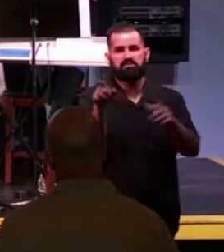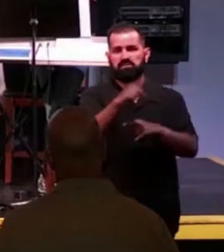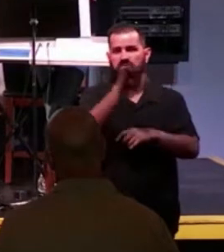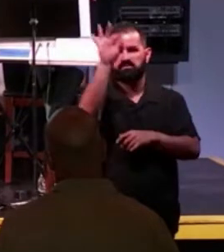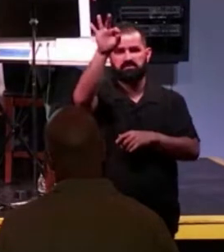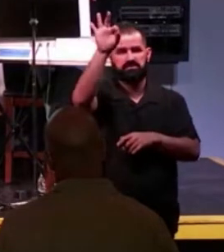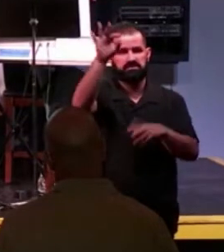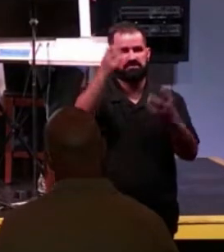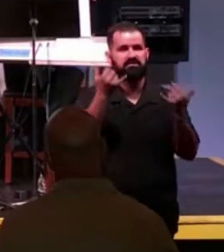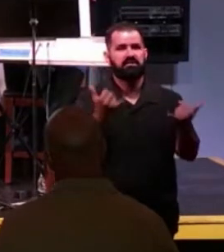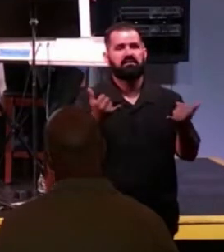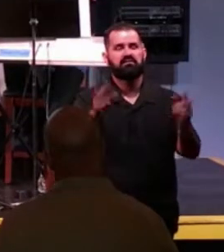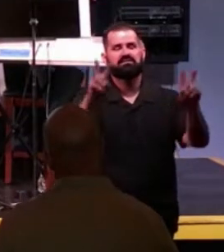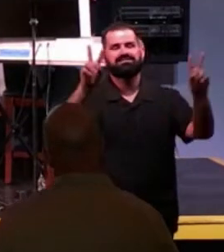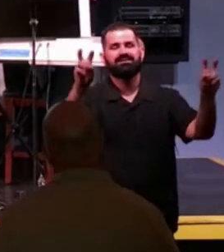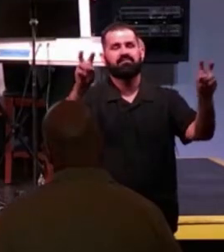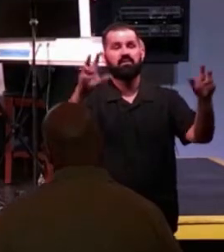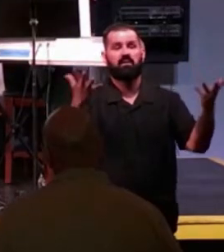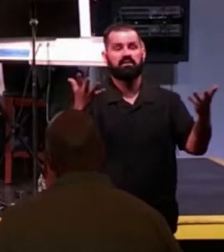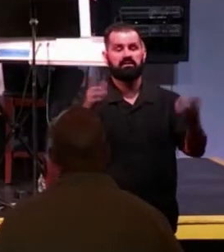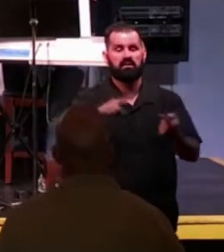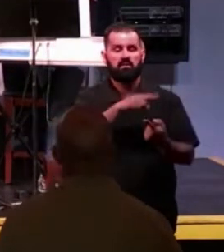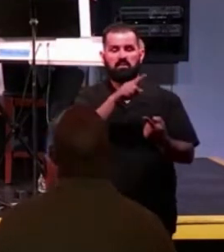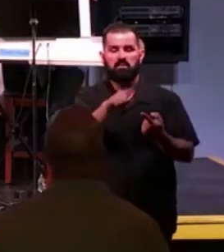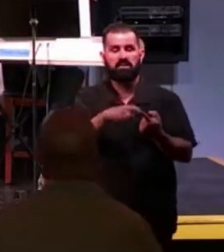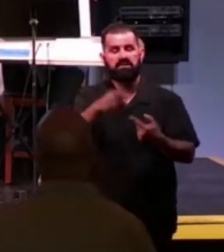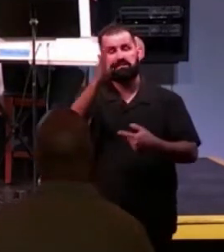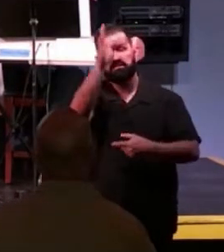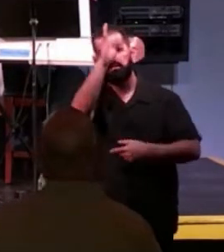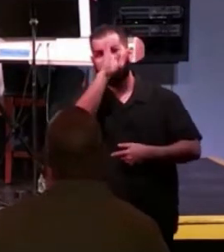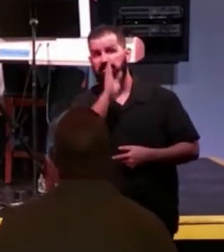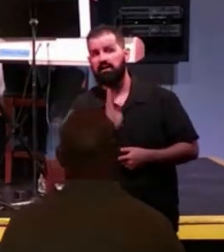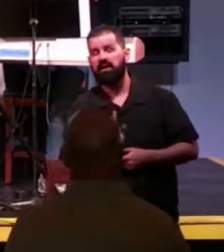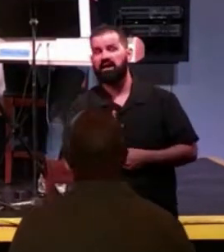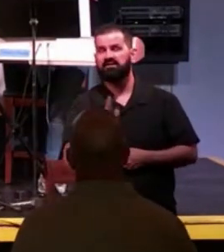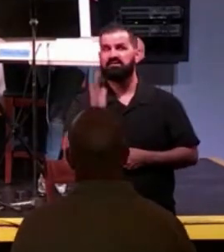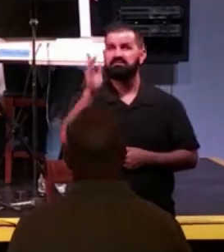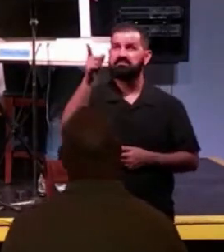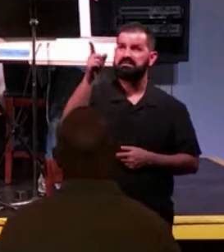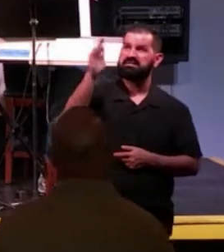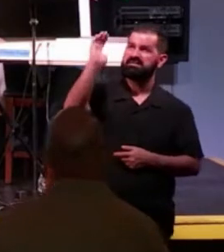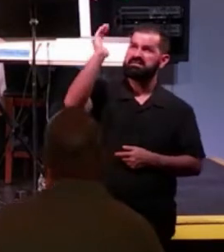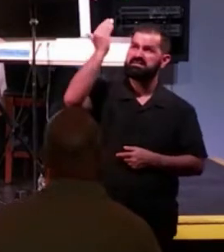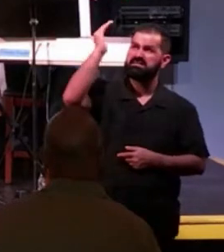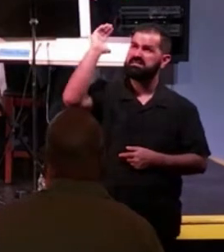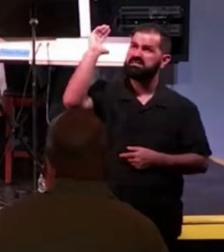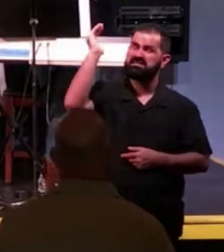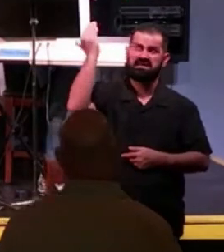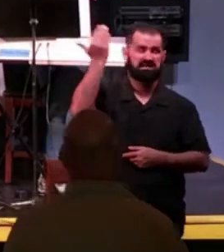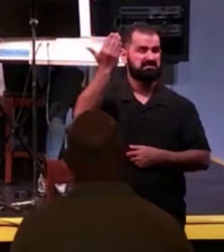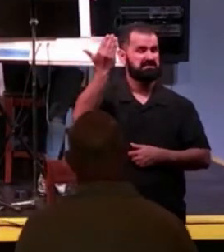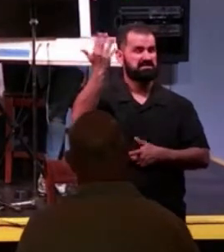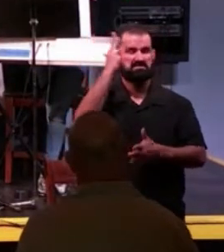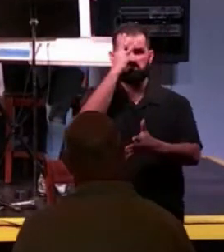subject of when God seems